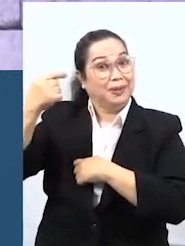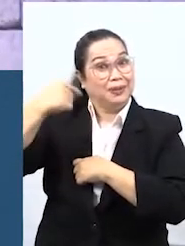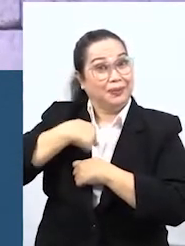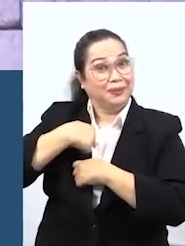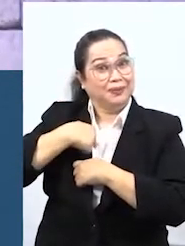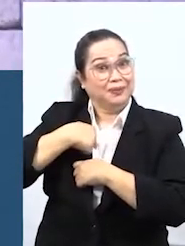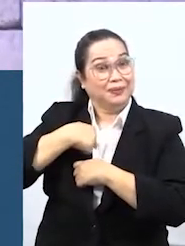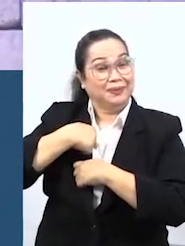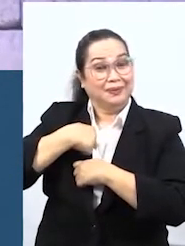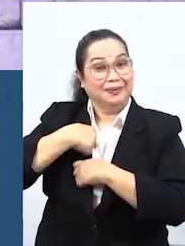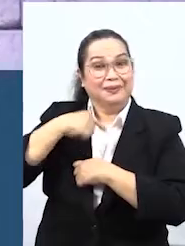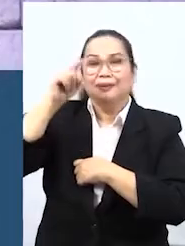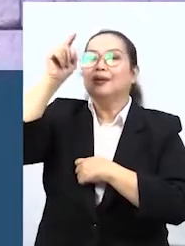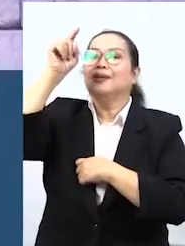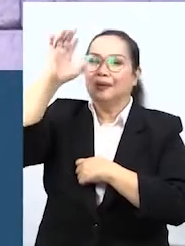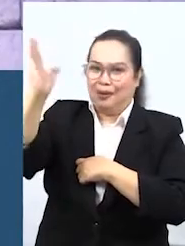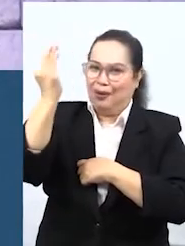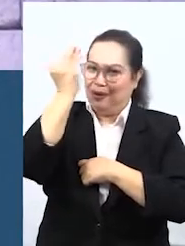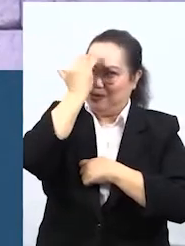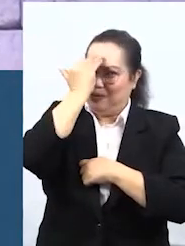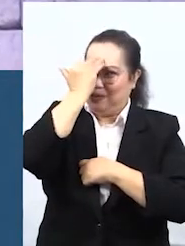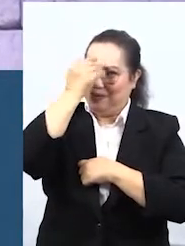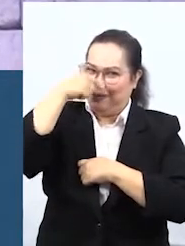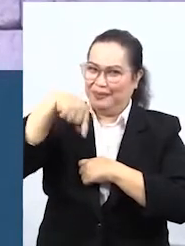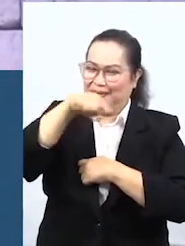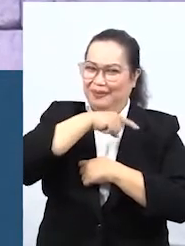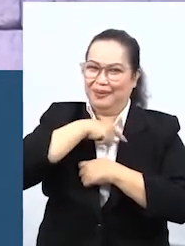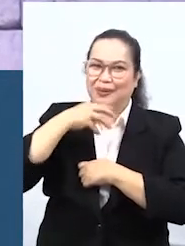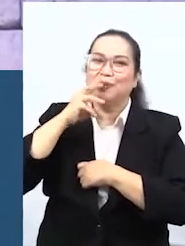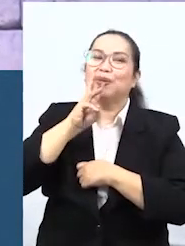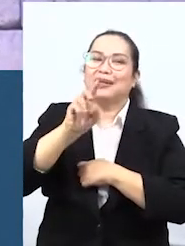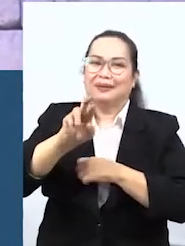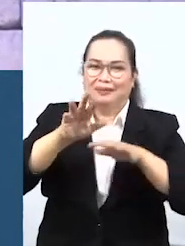eye God Knows us and we are his